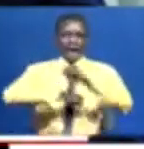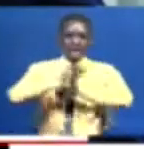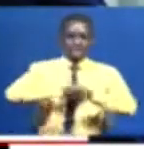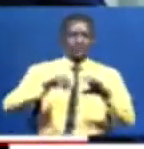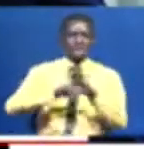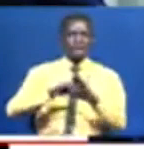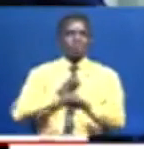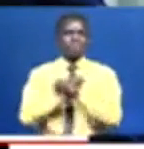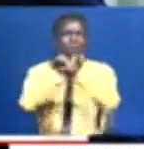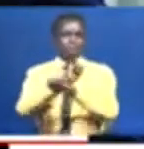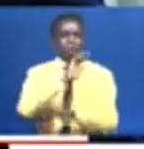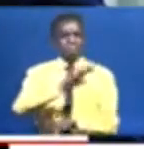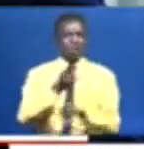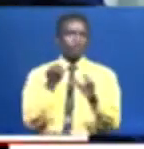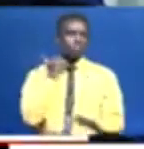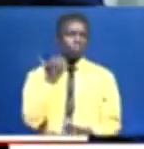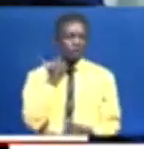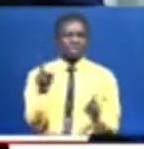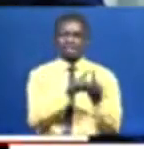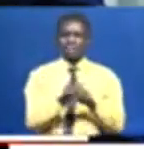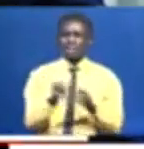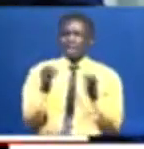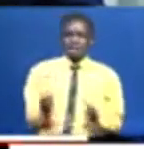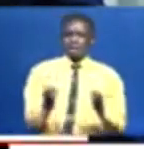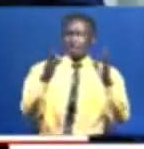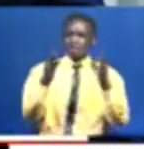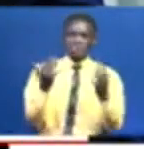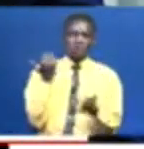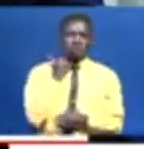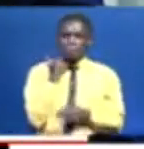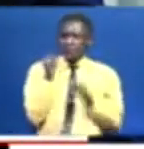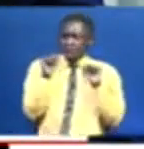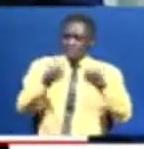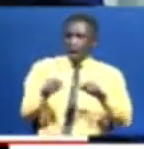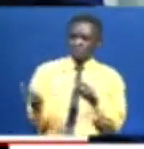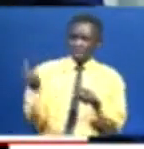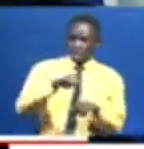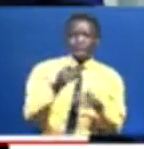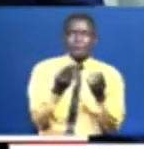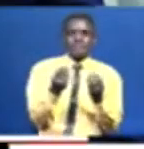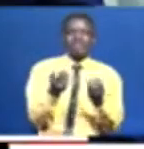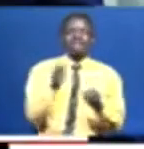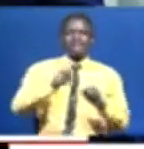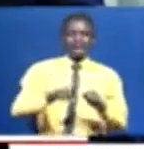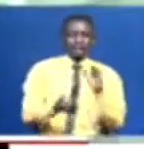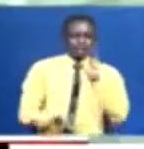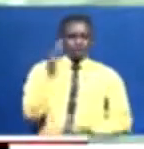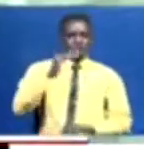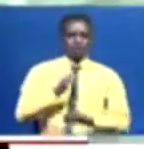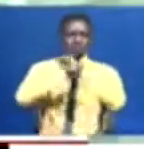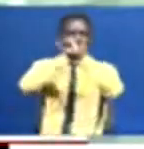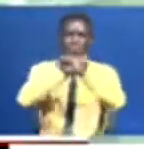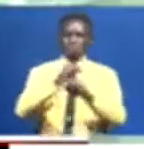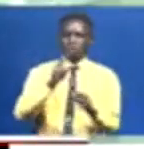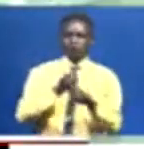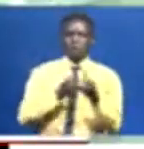after a breach, it should put you in a place where you can recover from a breach and be able to remediate any impacts of that breach within the